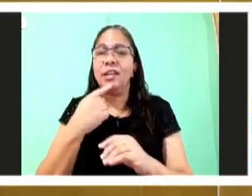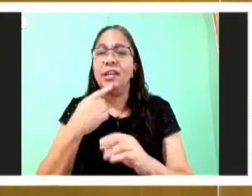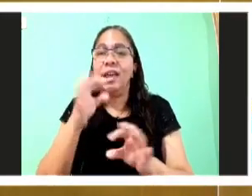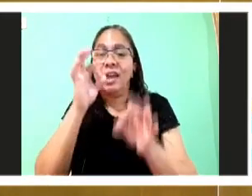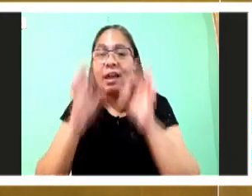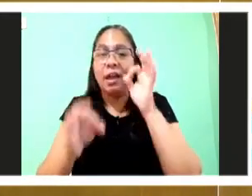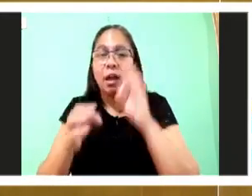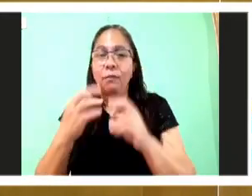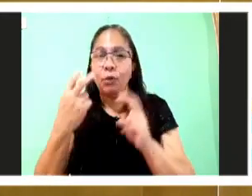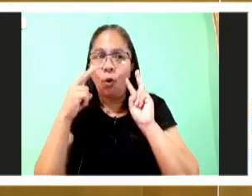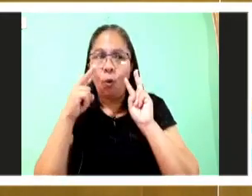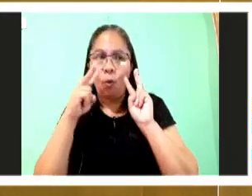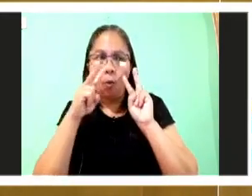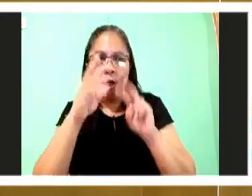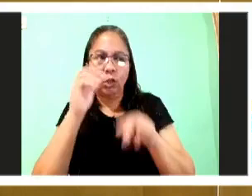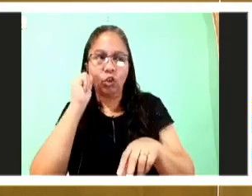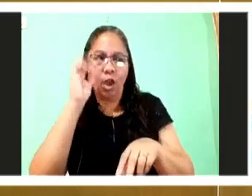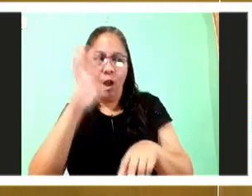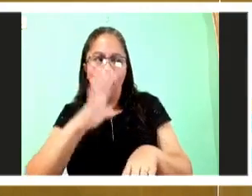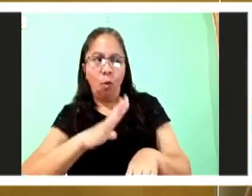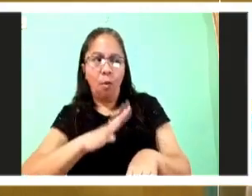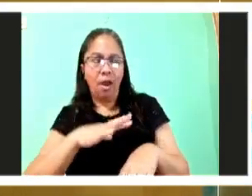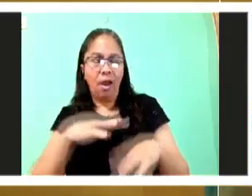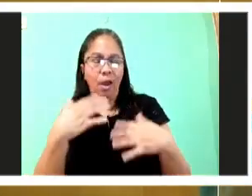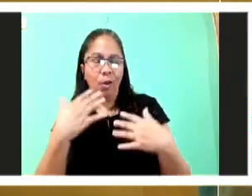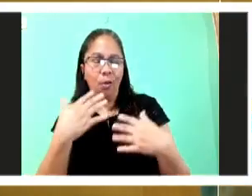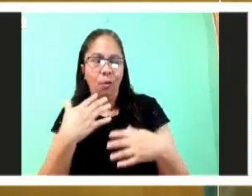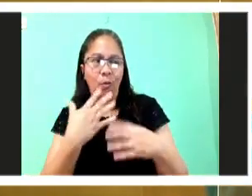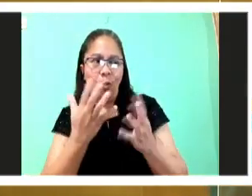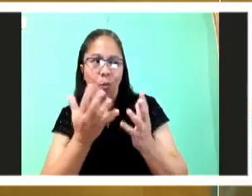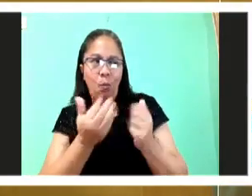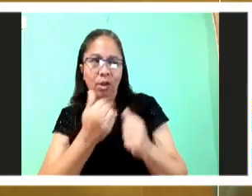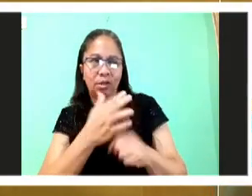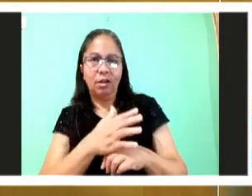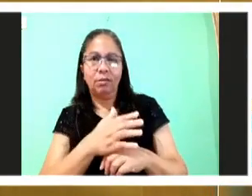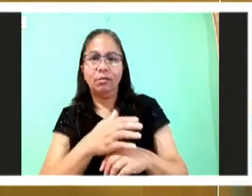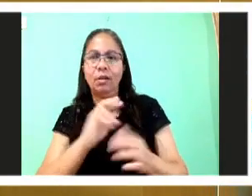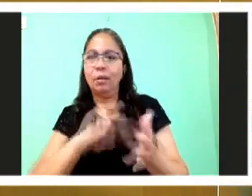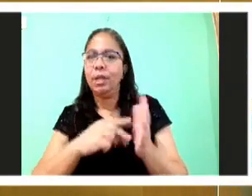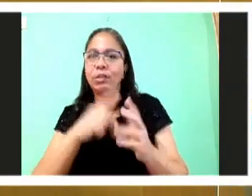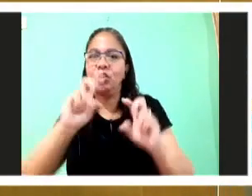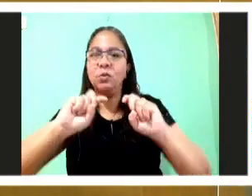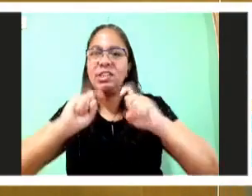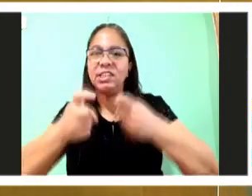woman lustfully, you have already sinned against her.